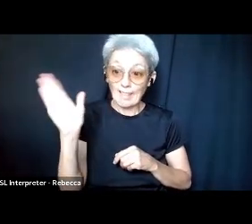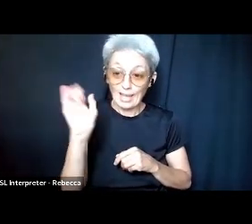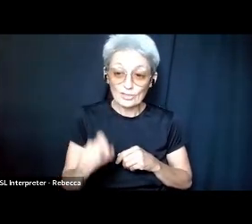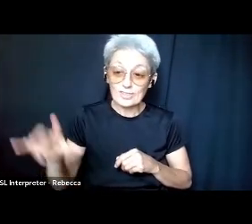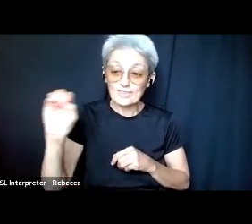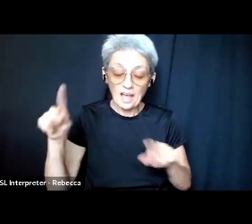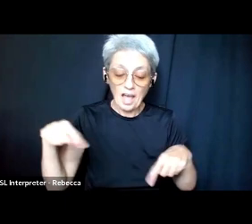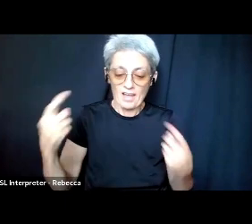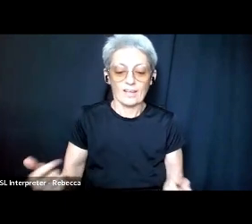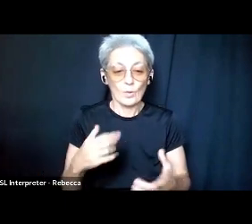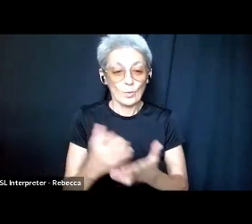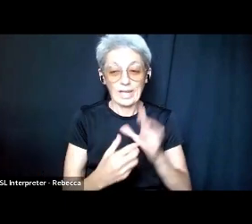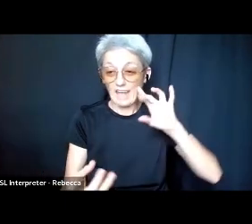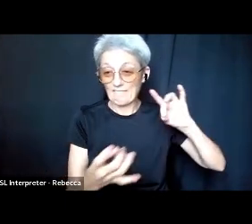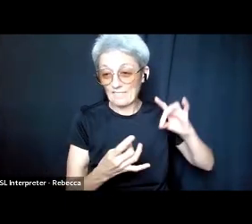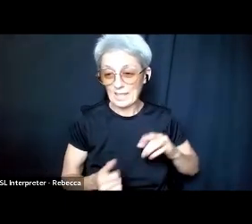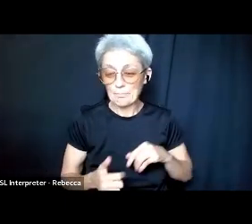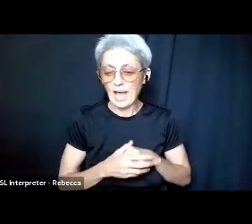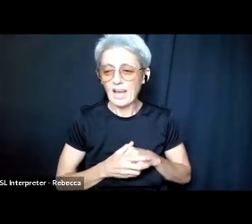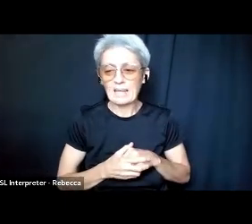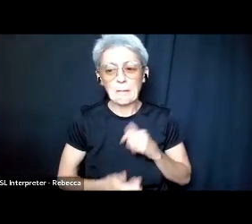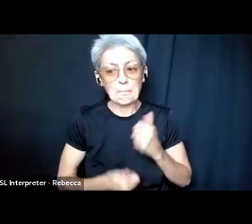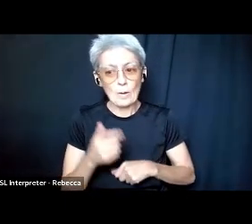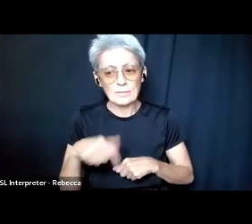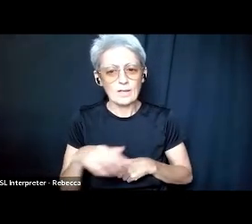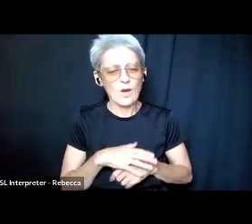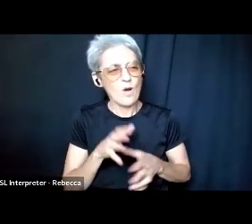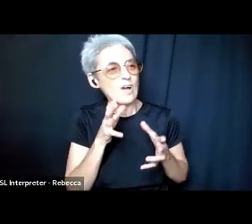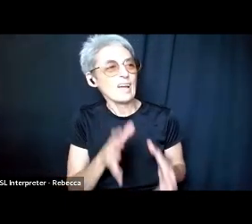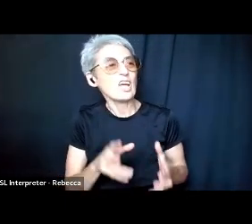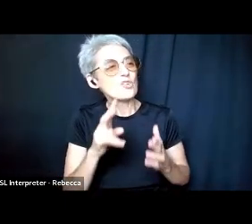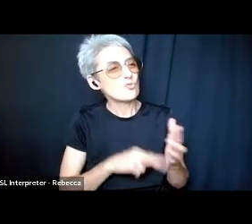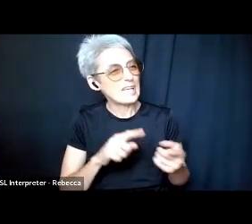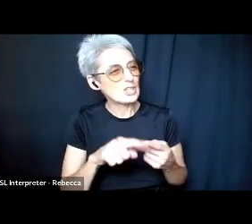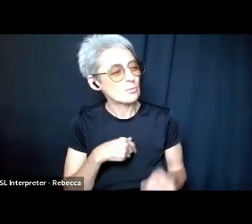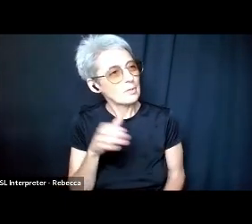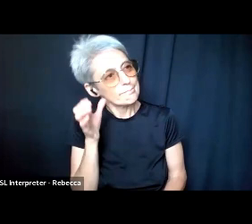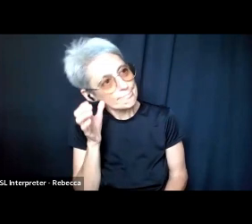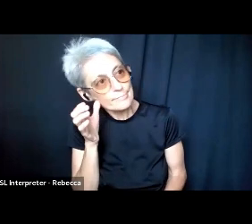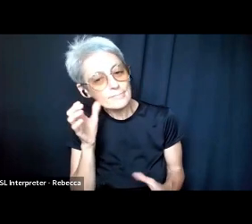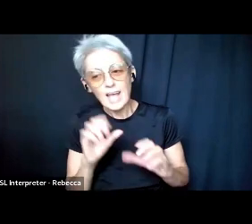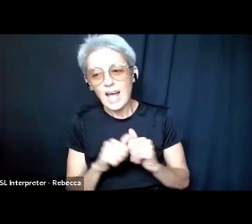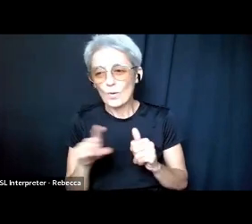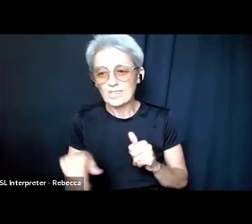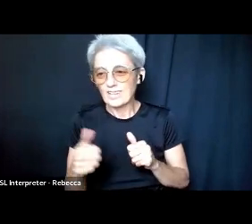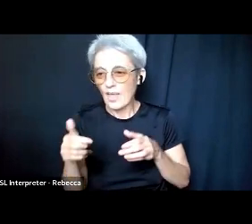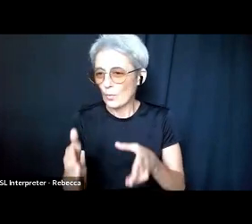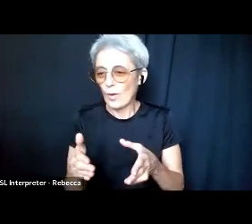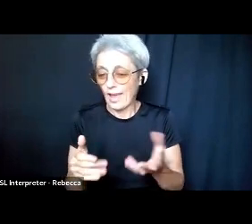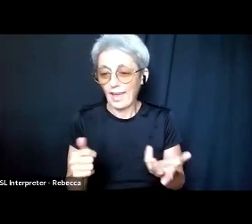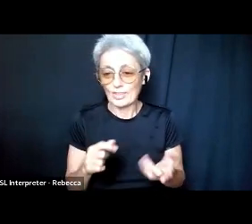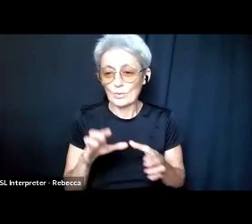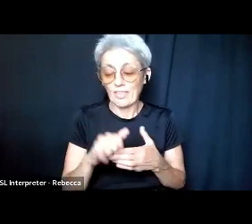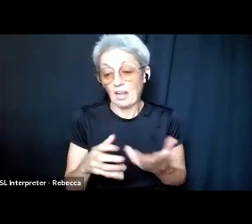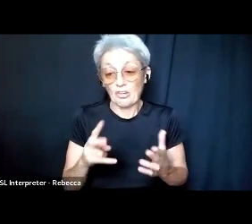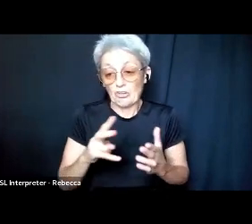the feedback we get at the end is, gosh, I hated being read to, but I don't know how else you could have done it other than that way. We teach people